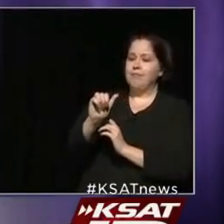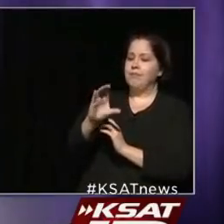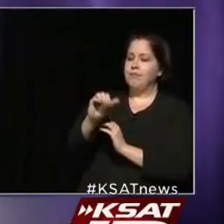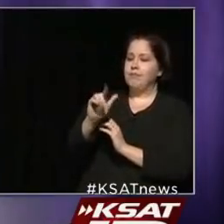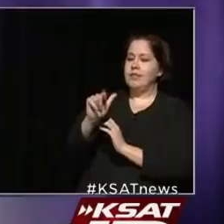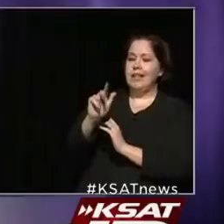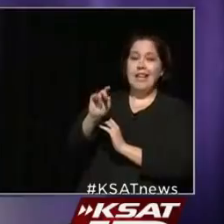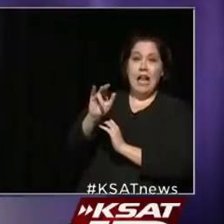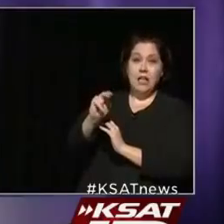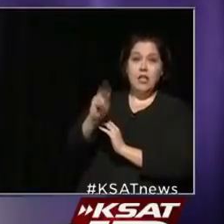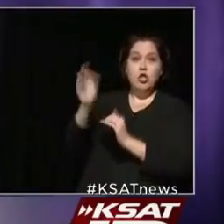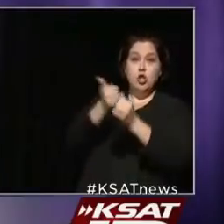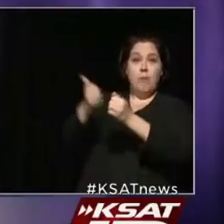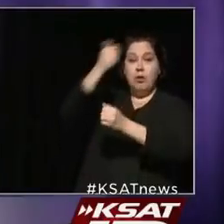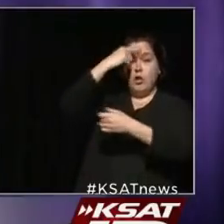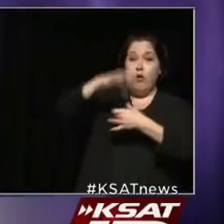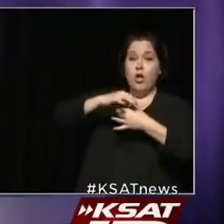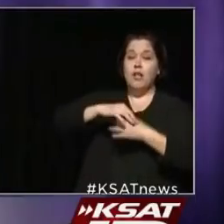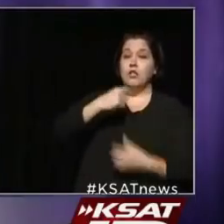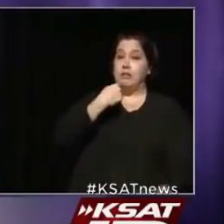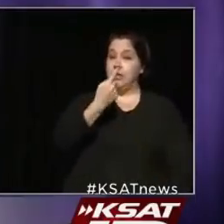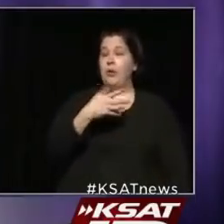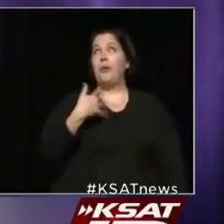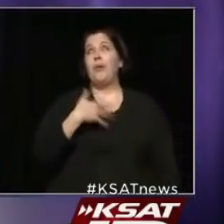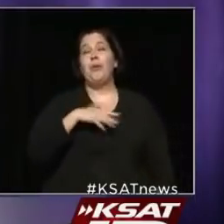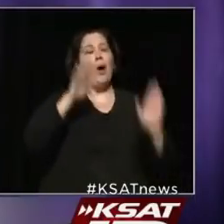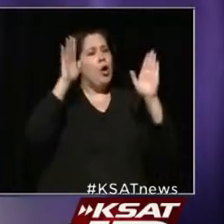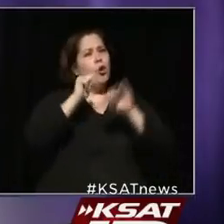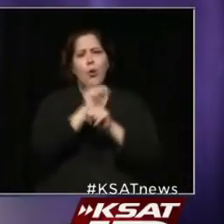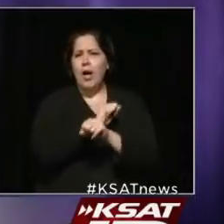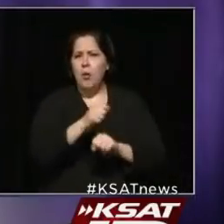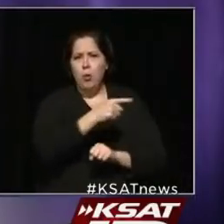an election administrator. Let me tell you, they're doing a great job out there.